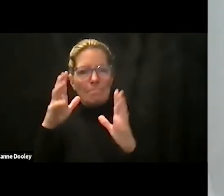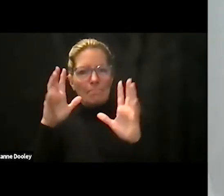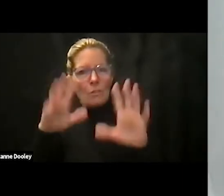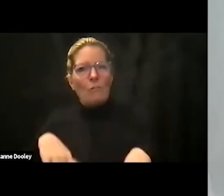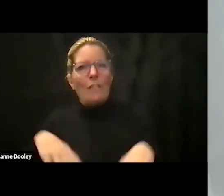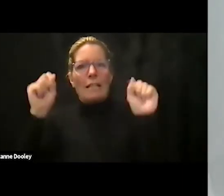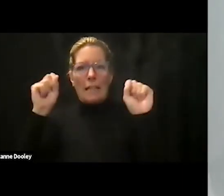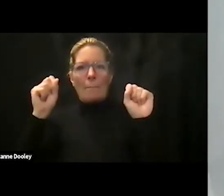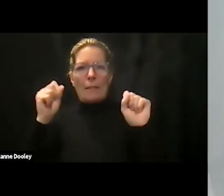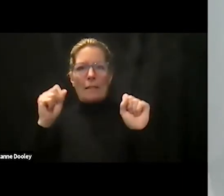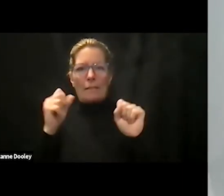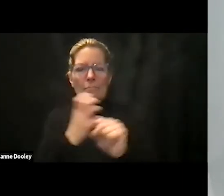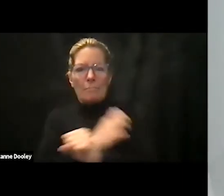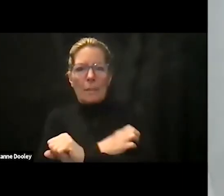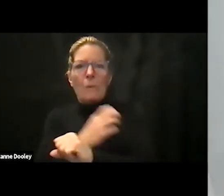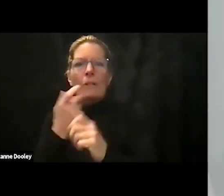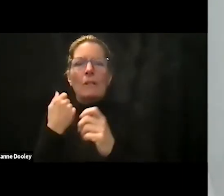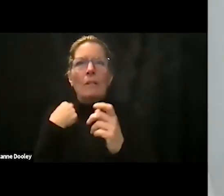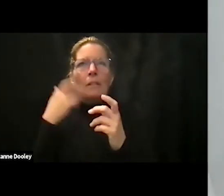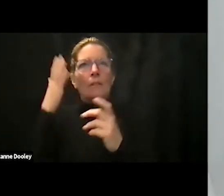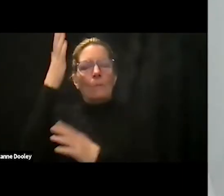so, but